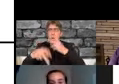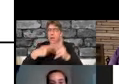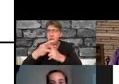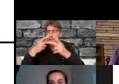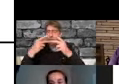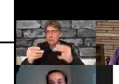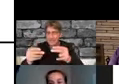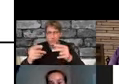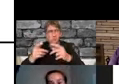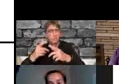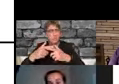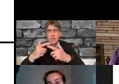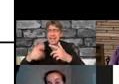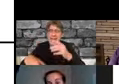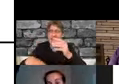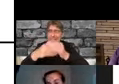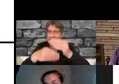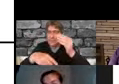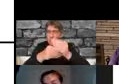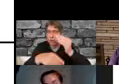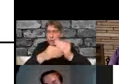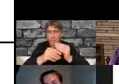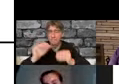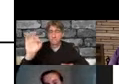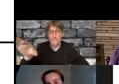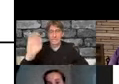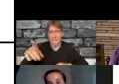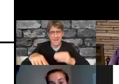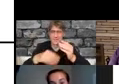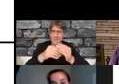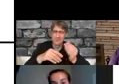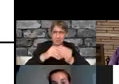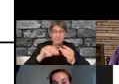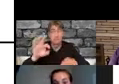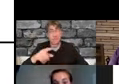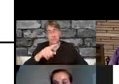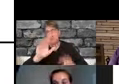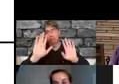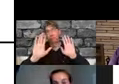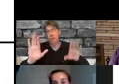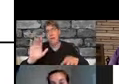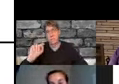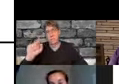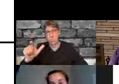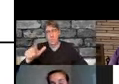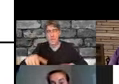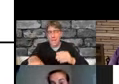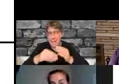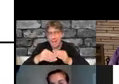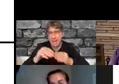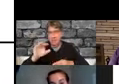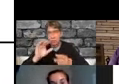and give any additional feedback on the proposed locations. So this is a great tool for you to add your comments, questions,